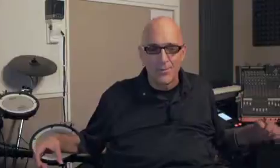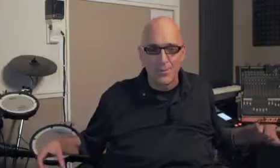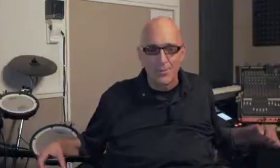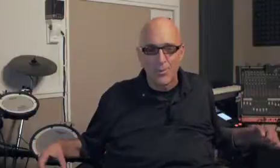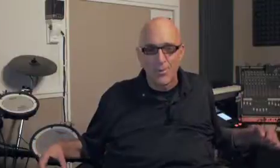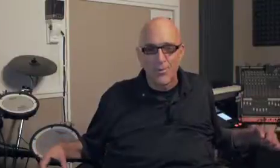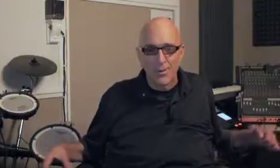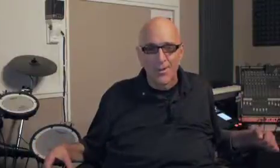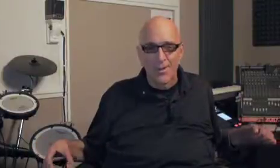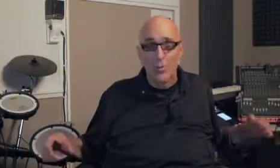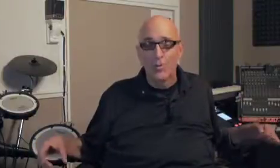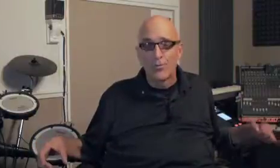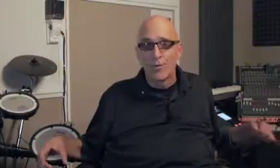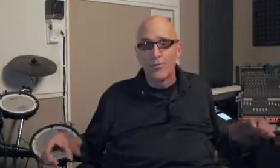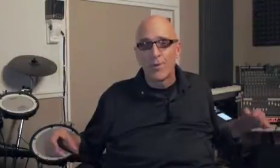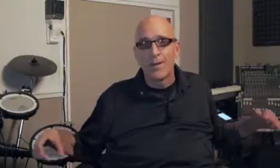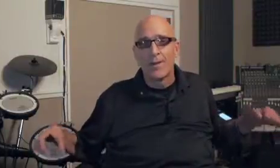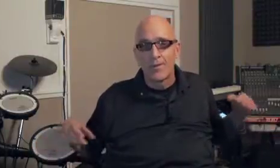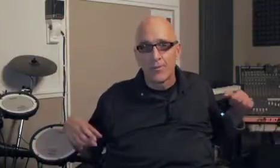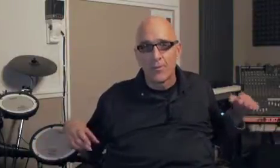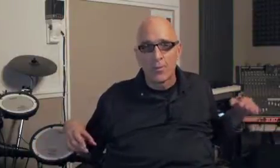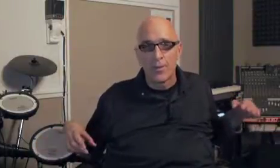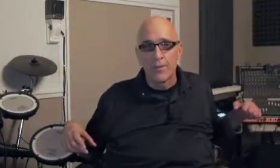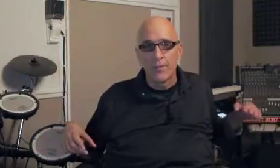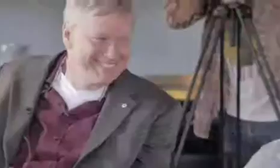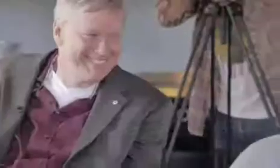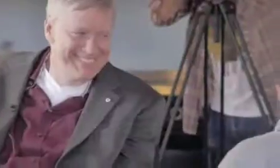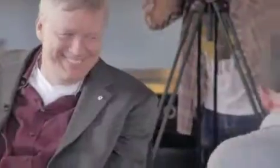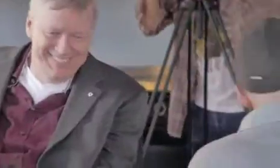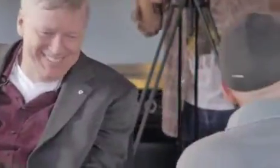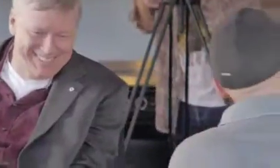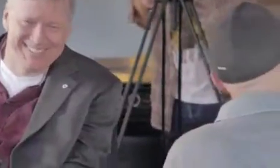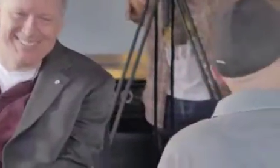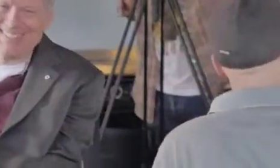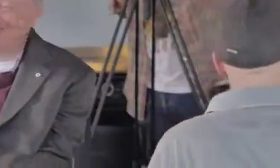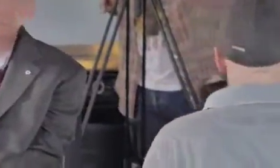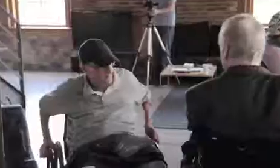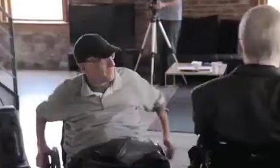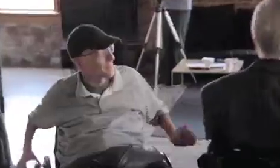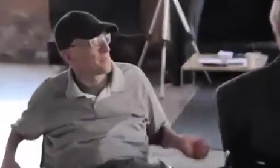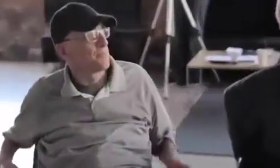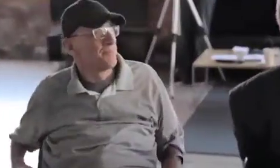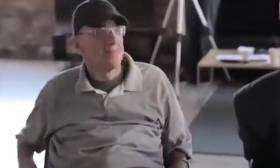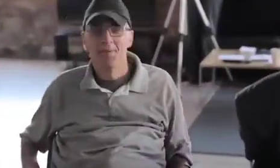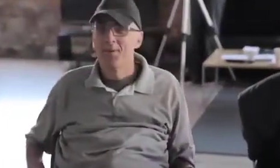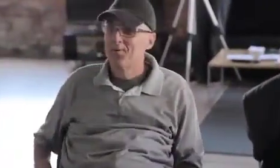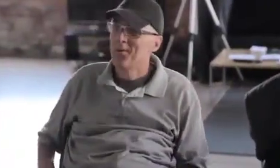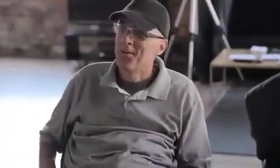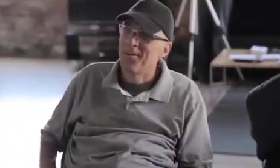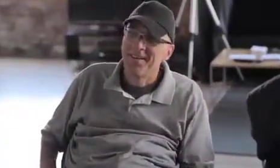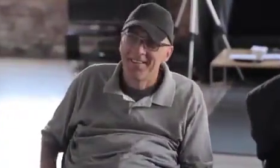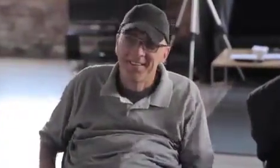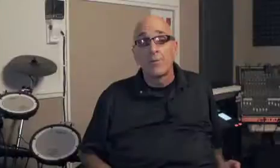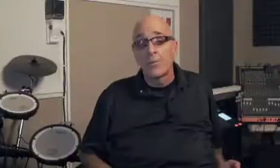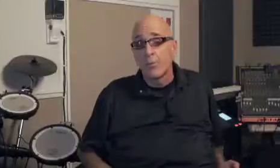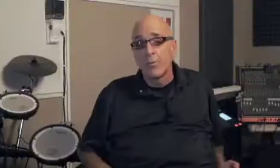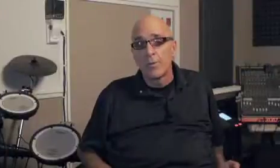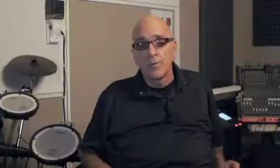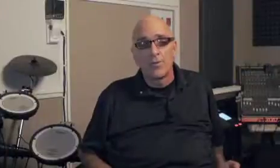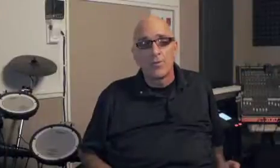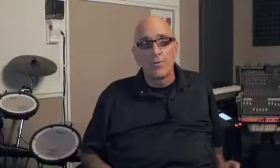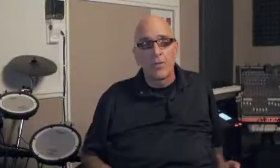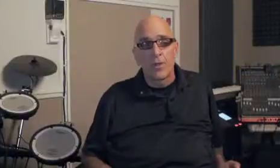for people in wheelchairs behind the rear wheel. But we struck up a pretty quick friendship, and we had a lot of things in common, and we'd both